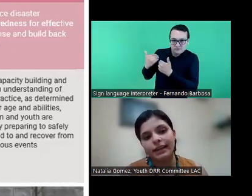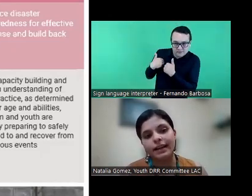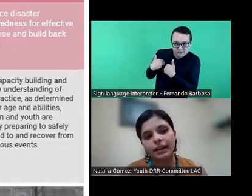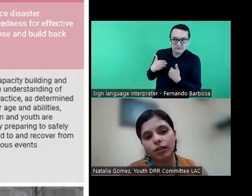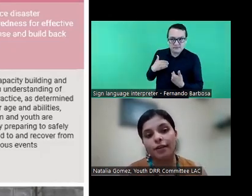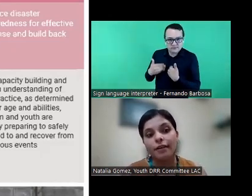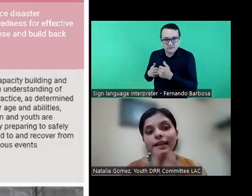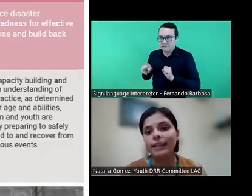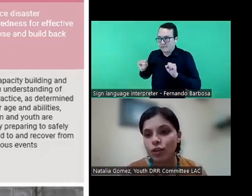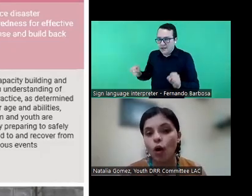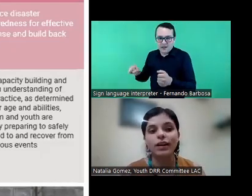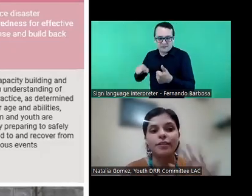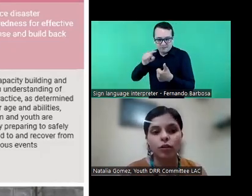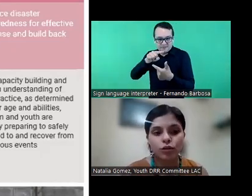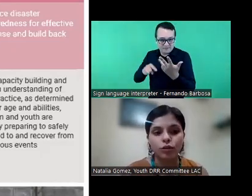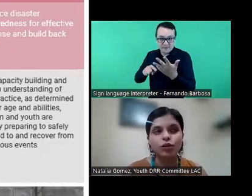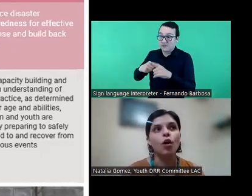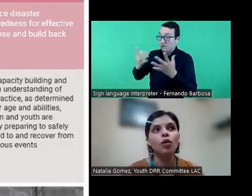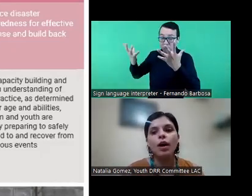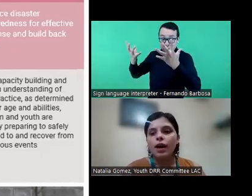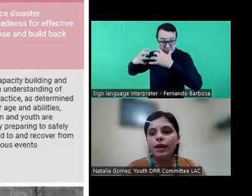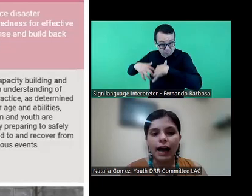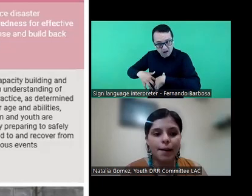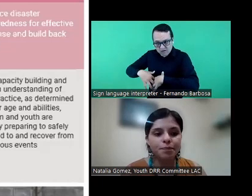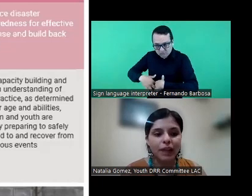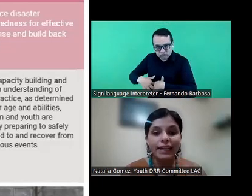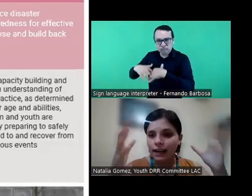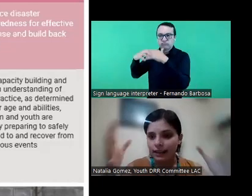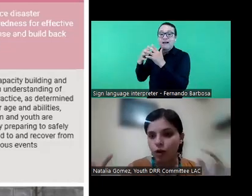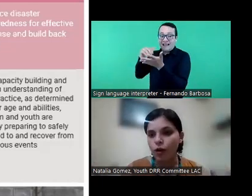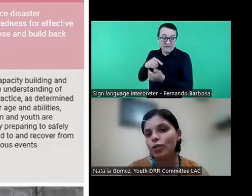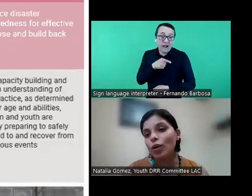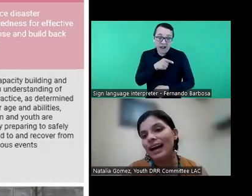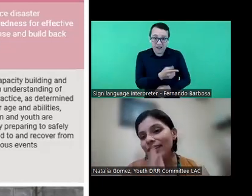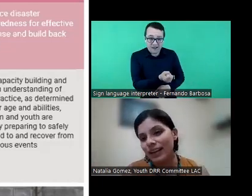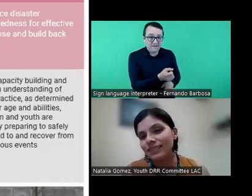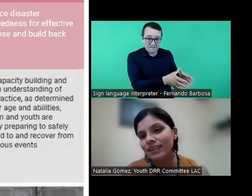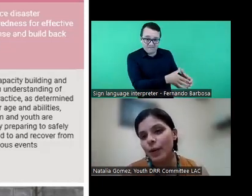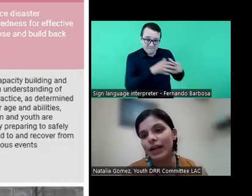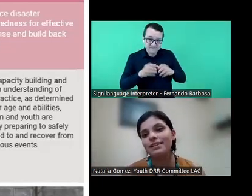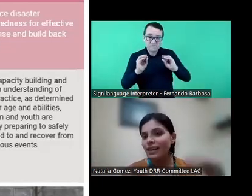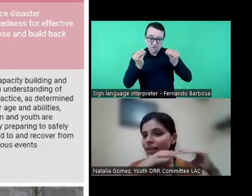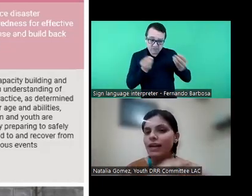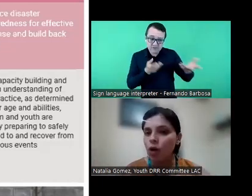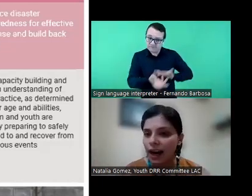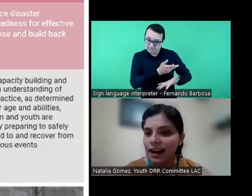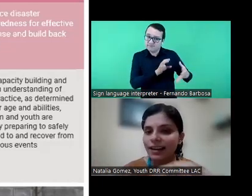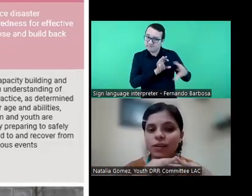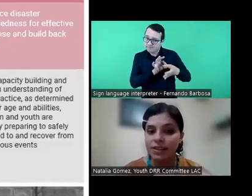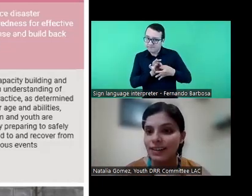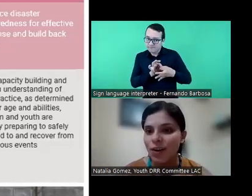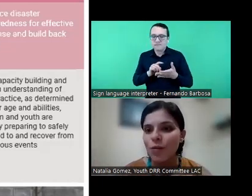and also in the last stage, which would be rehabilitation, rebuilding, and all of this at